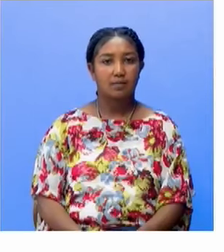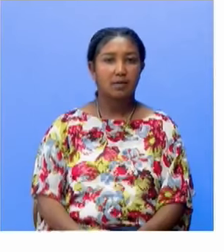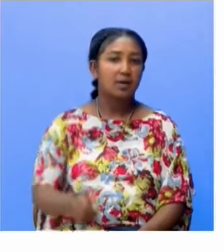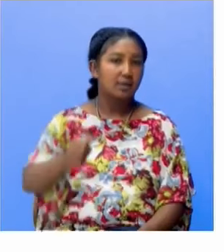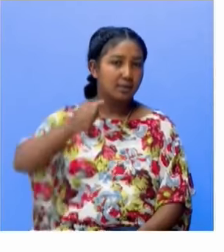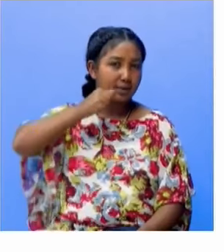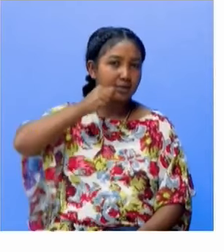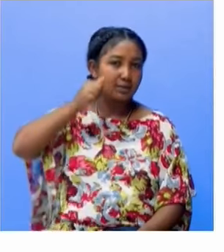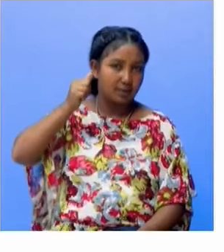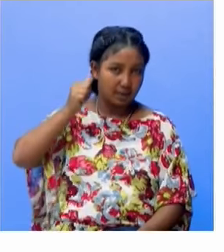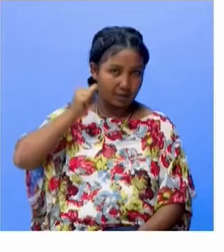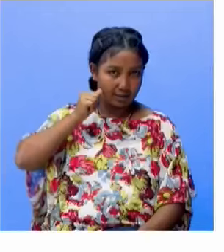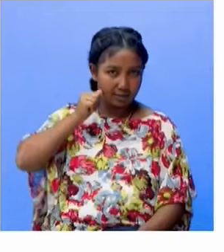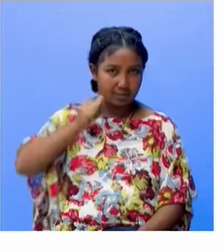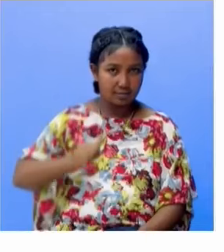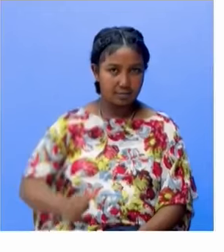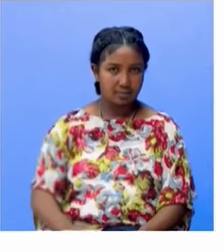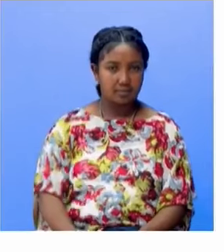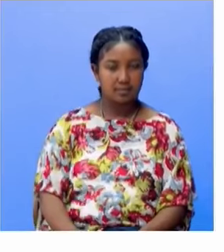yesterday